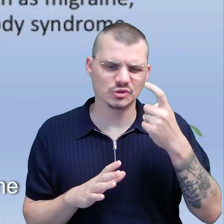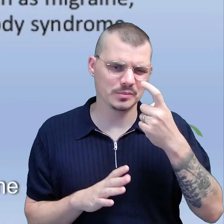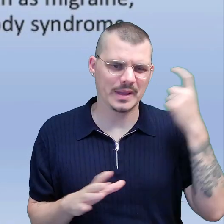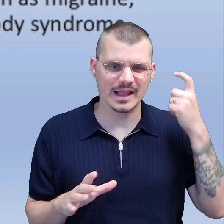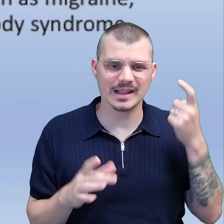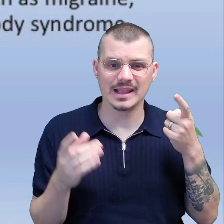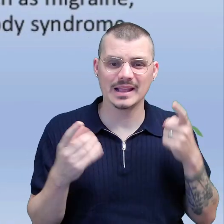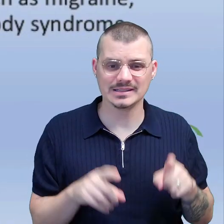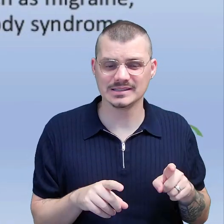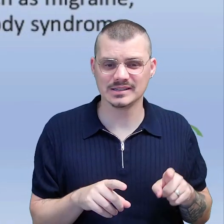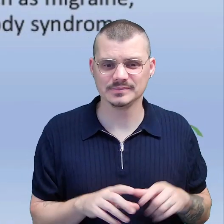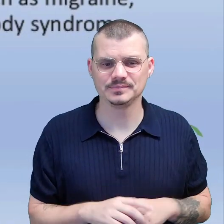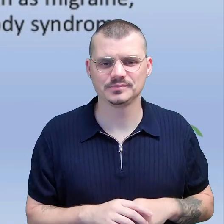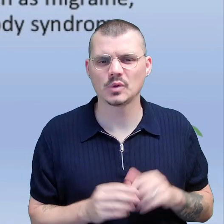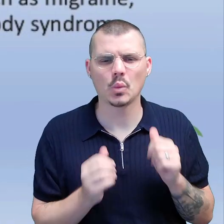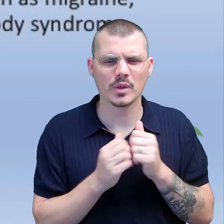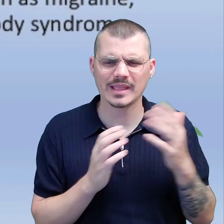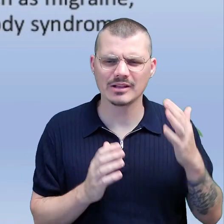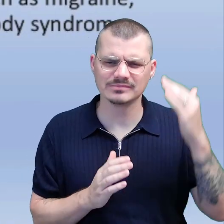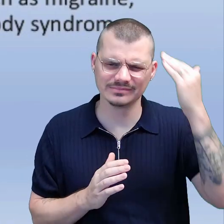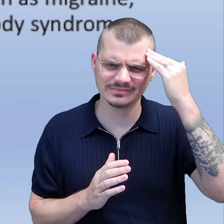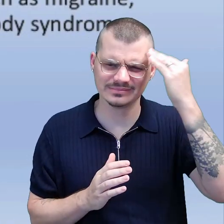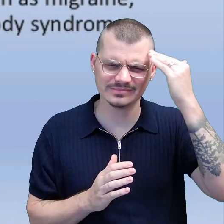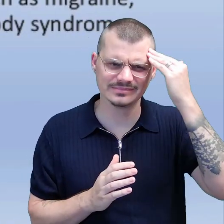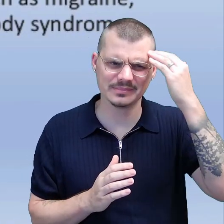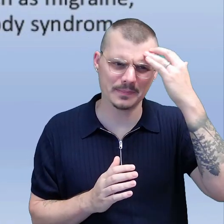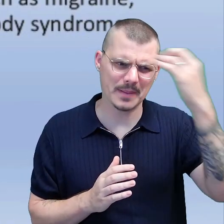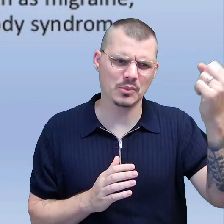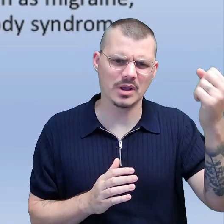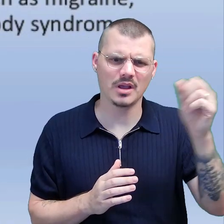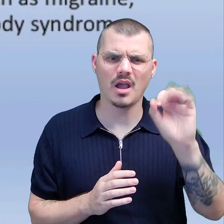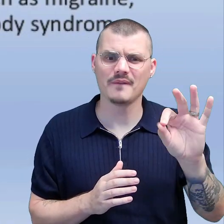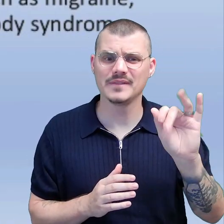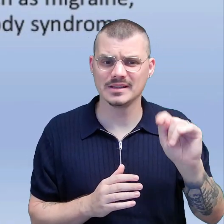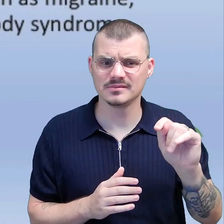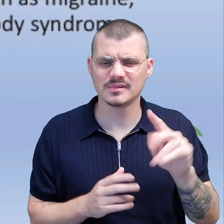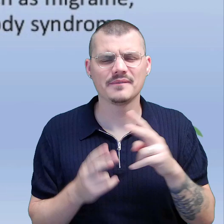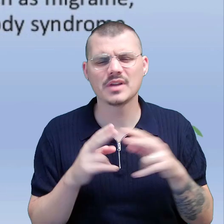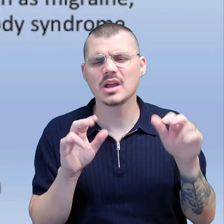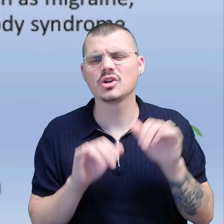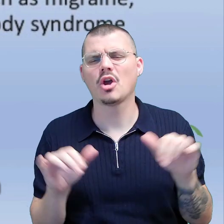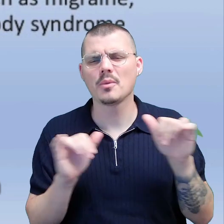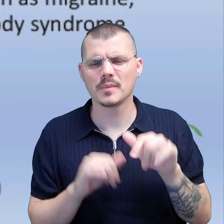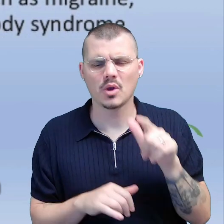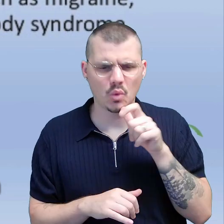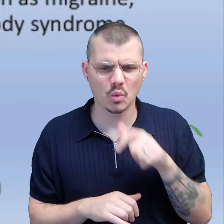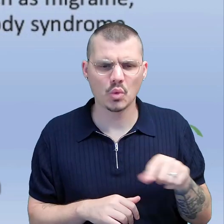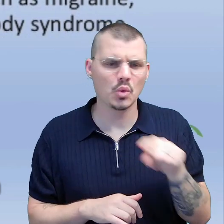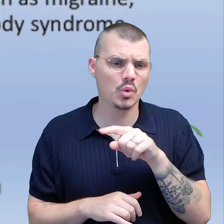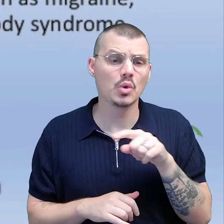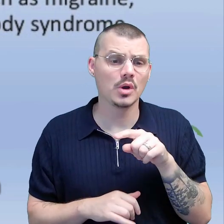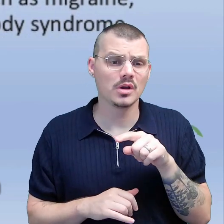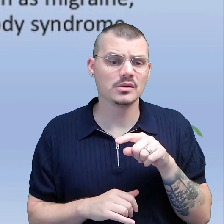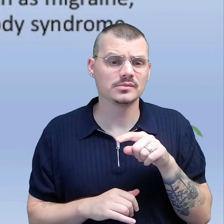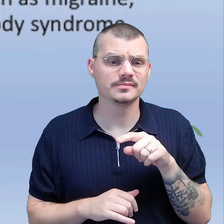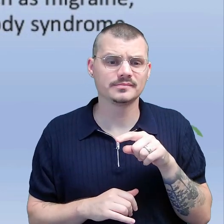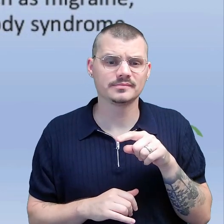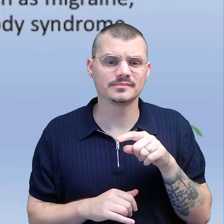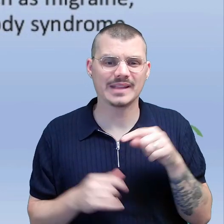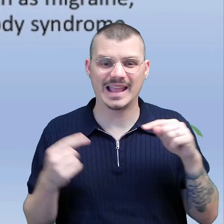of some traumatic incident without a conscious memory of it. Very common in people who've